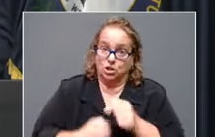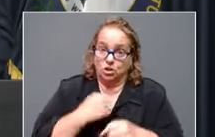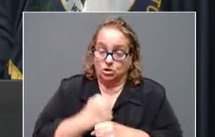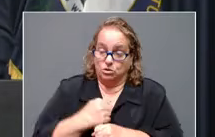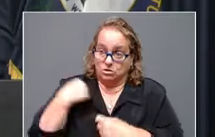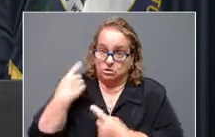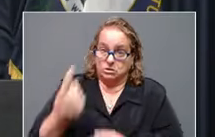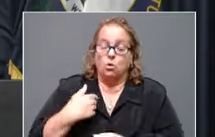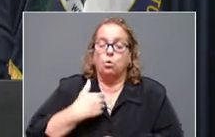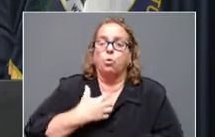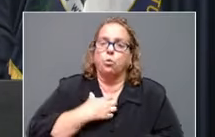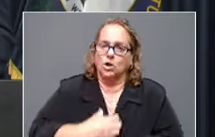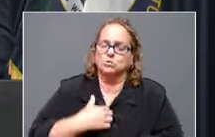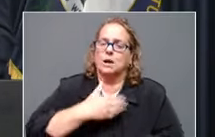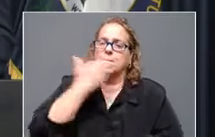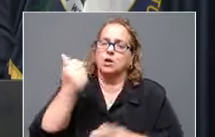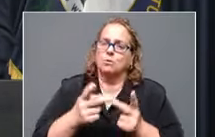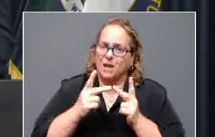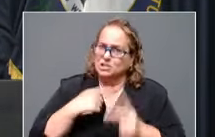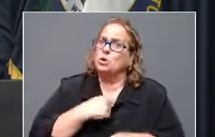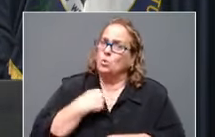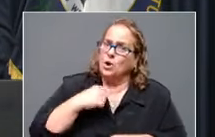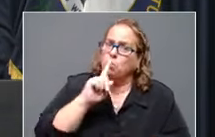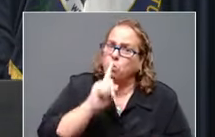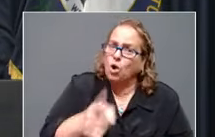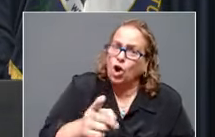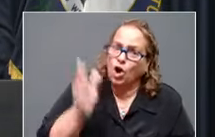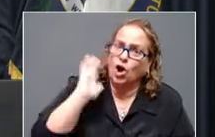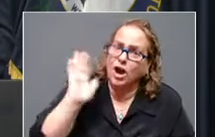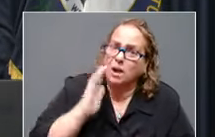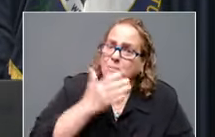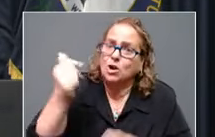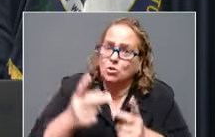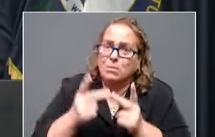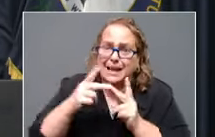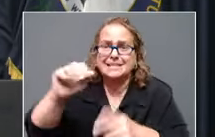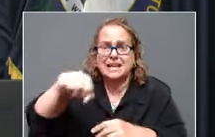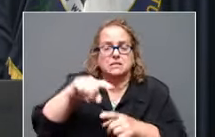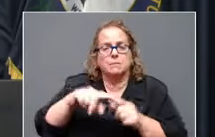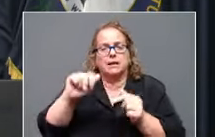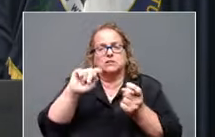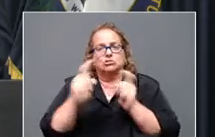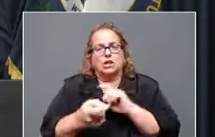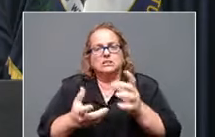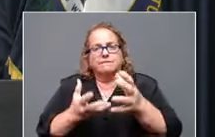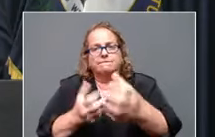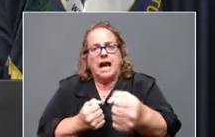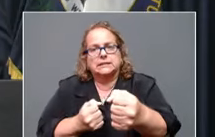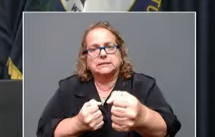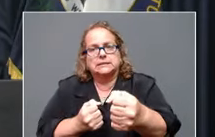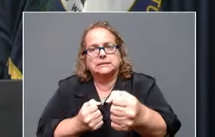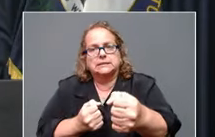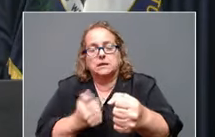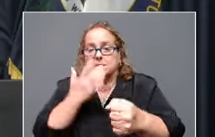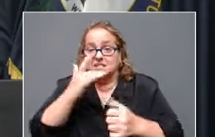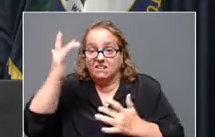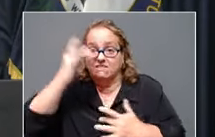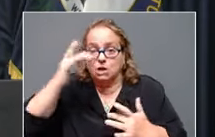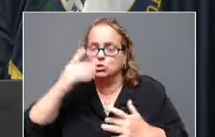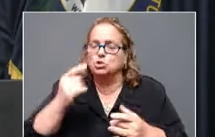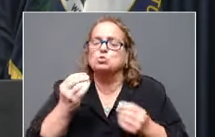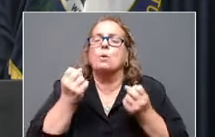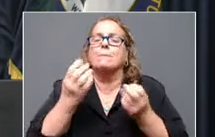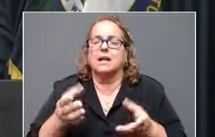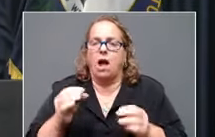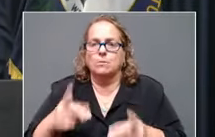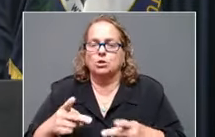now it's better as a weapon against humanity. We got to get everybody vaccinated. That is the exit strategy, and I'll come back